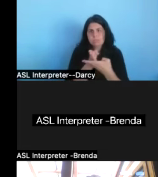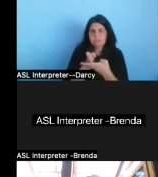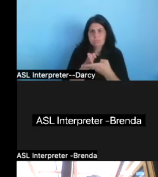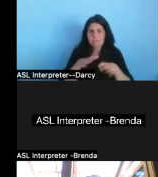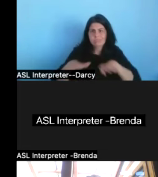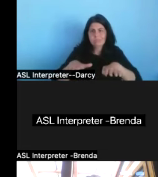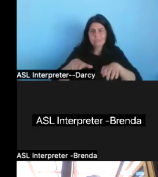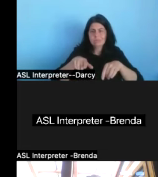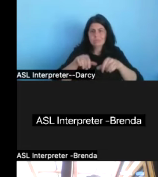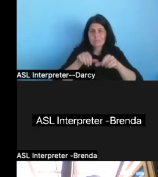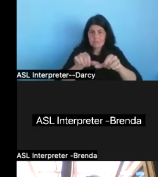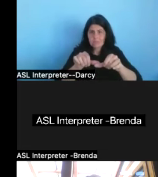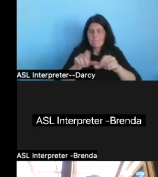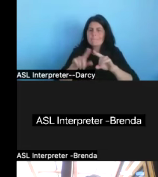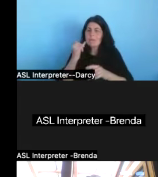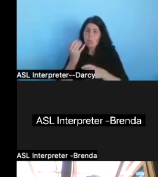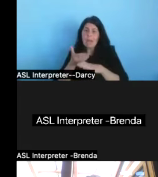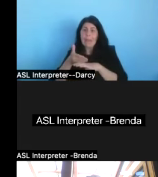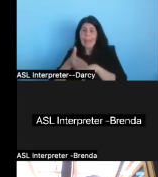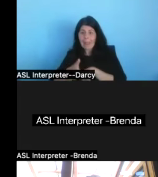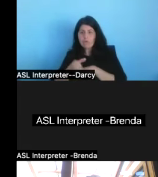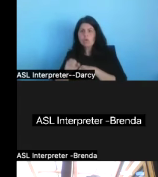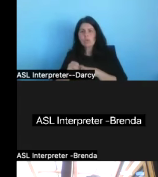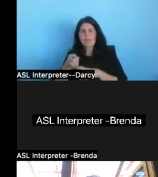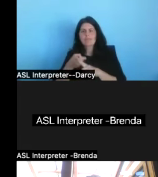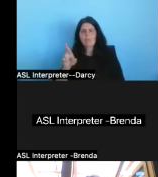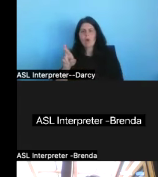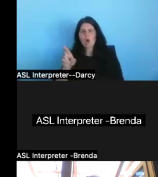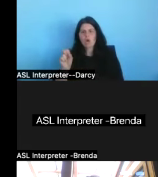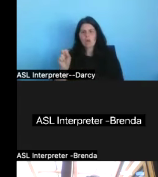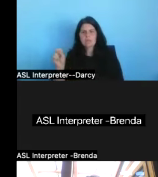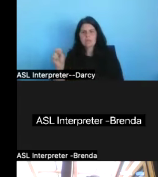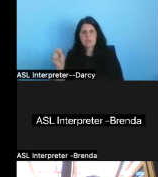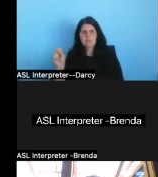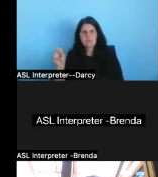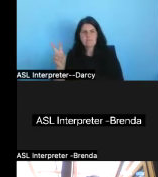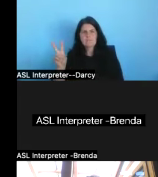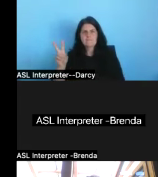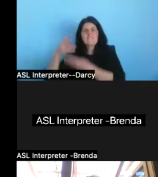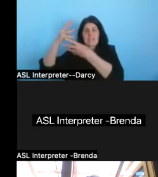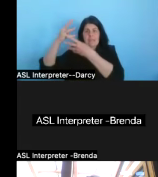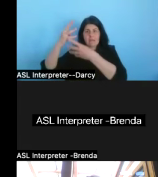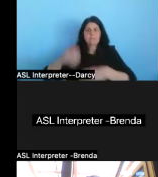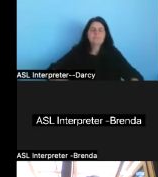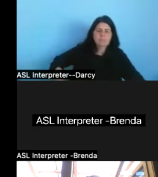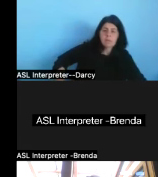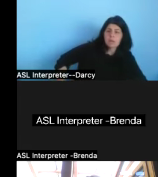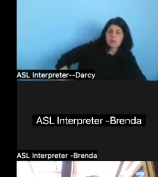the after information you want, you can get that off an RSS feed. Right. And so Okay. if you want to contact